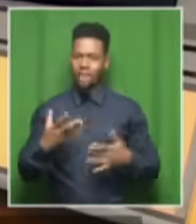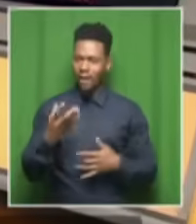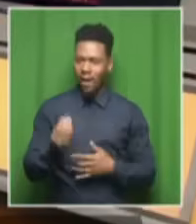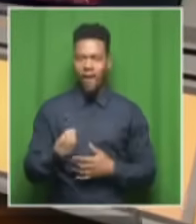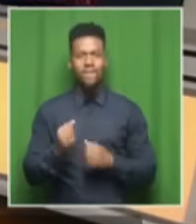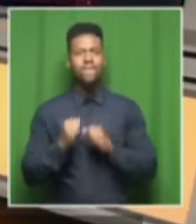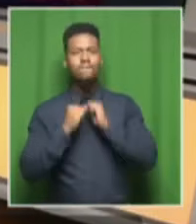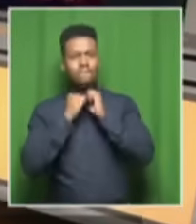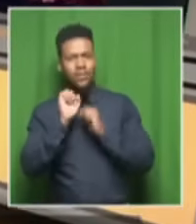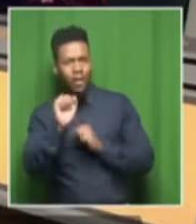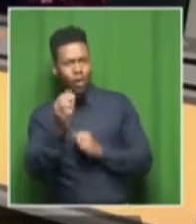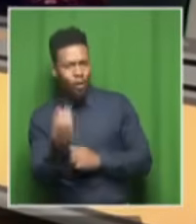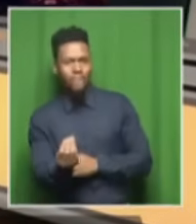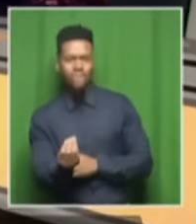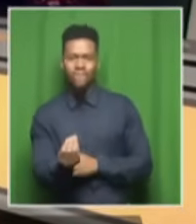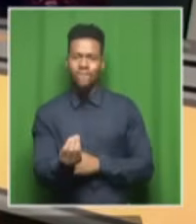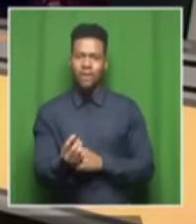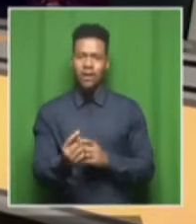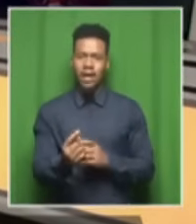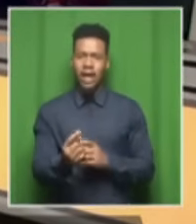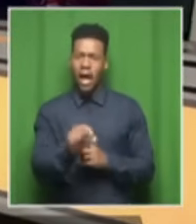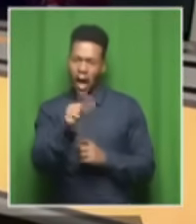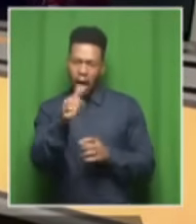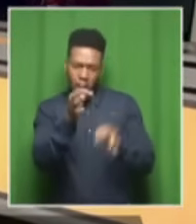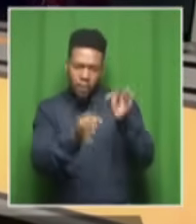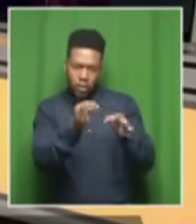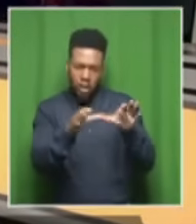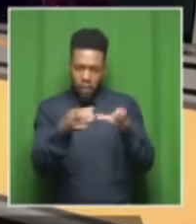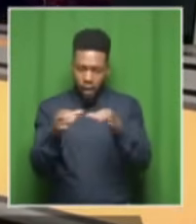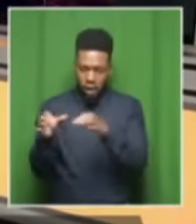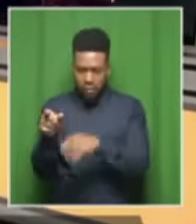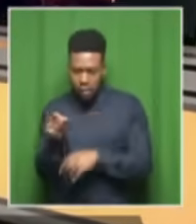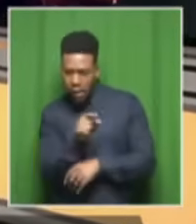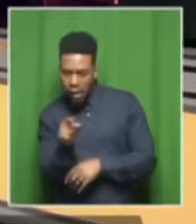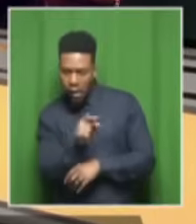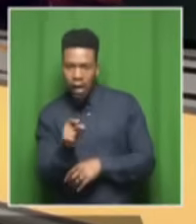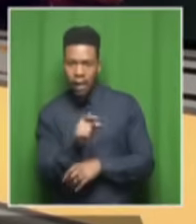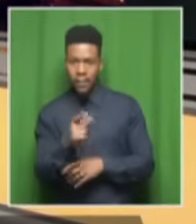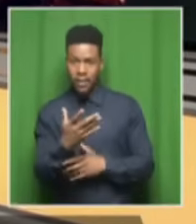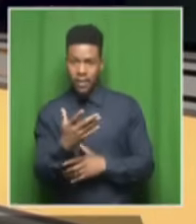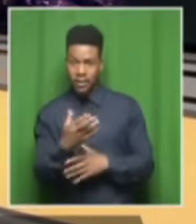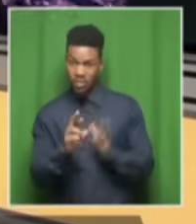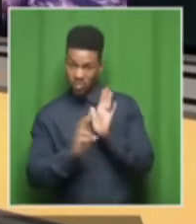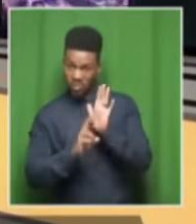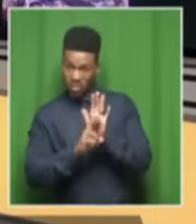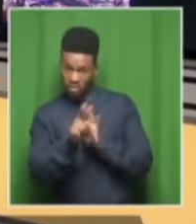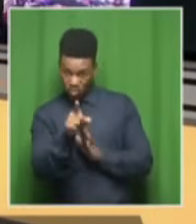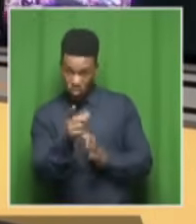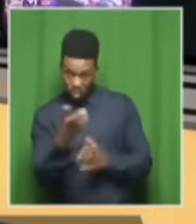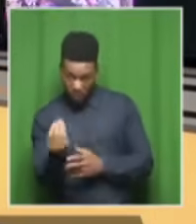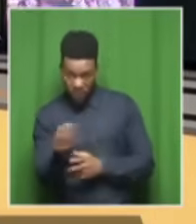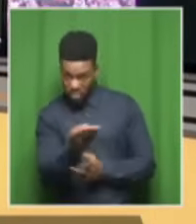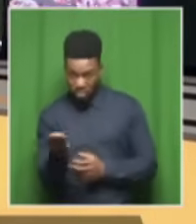do, is it good enough, and are the parties that are out there right now representing you and your needs?